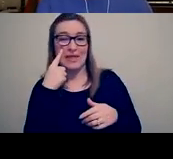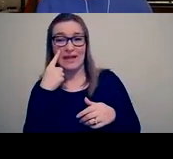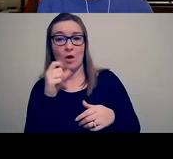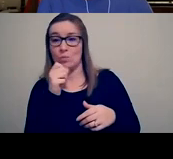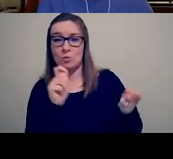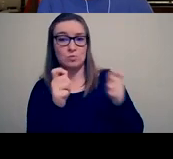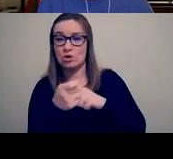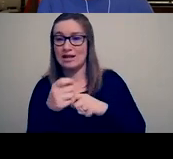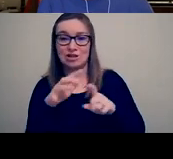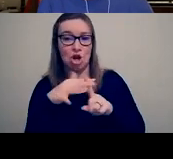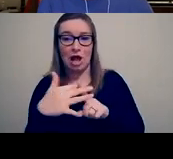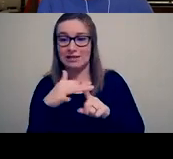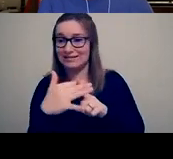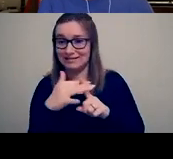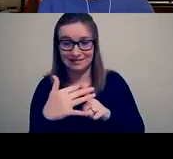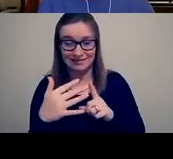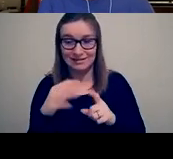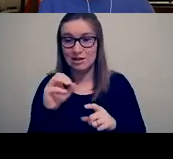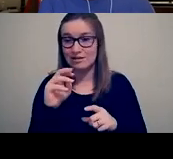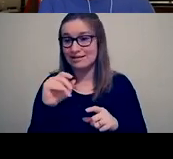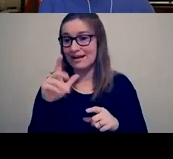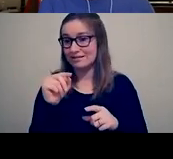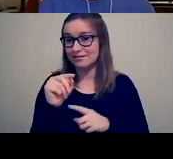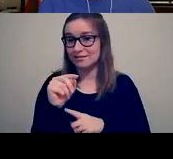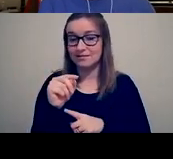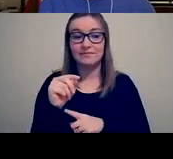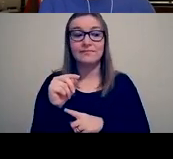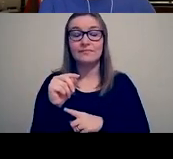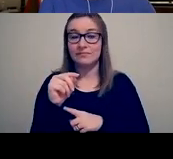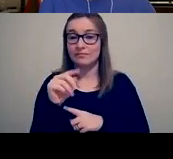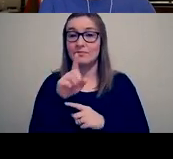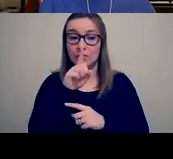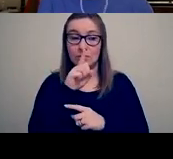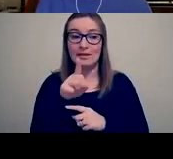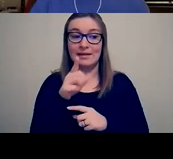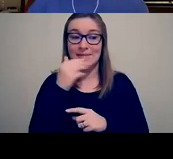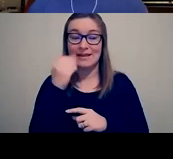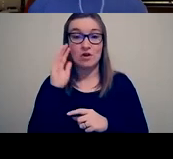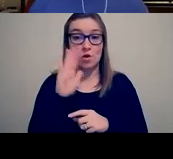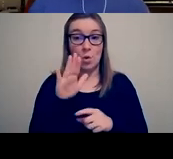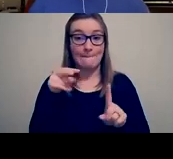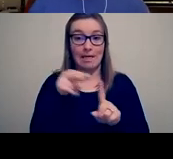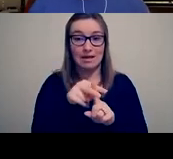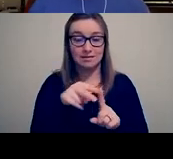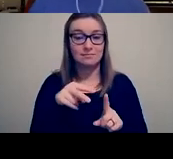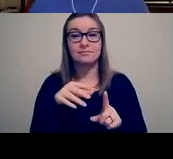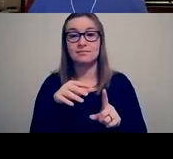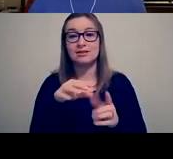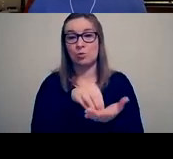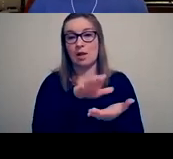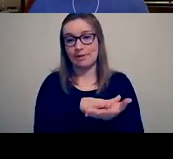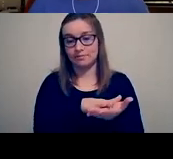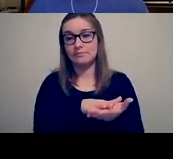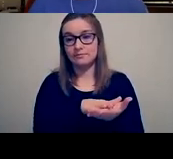changing context, right? And, you know, that's why I'm saying that your best defense for your plugin is to document, especially, you know,